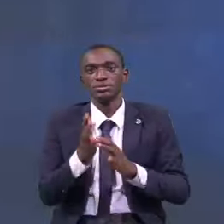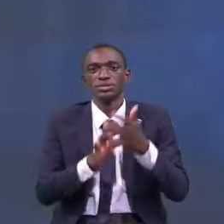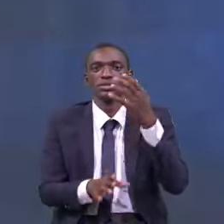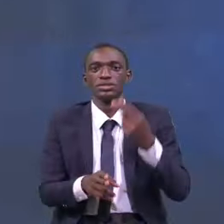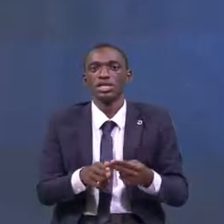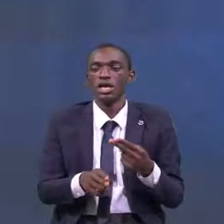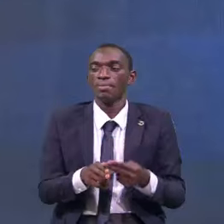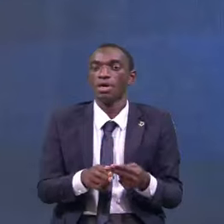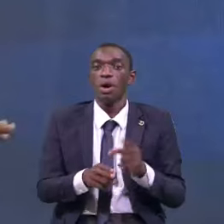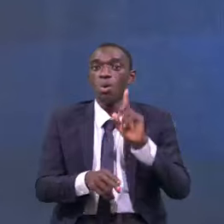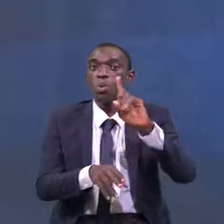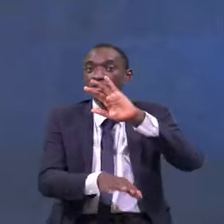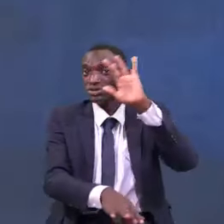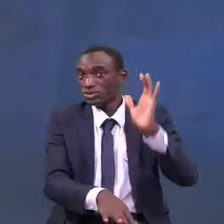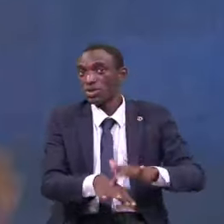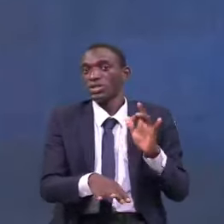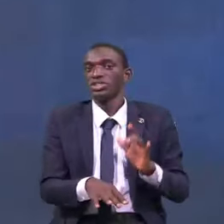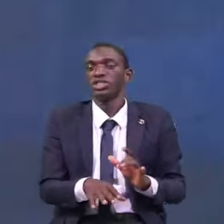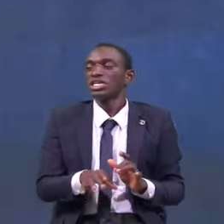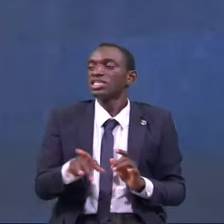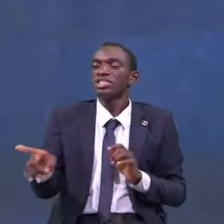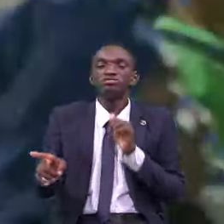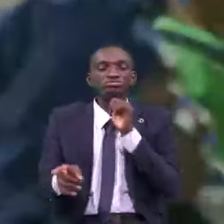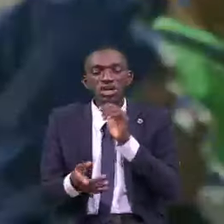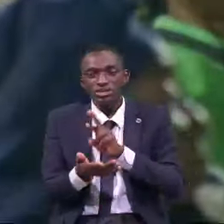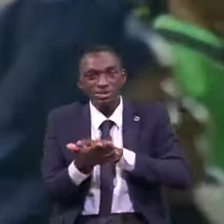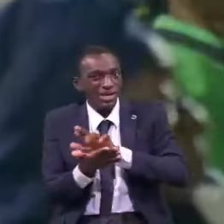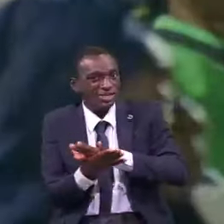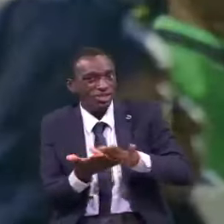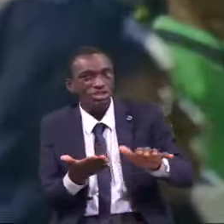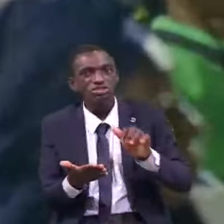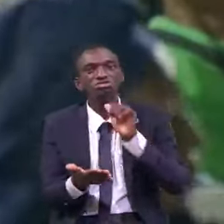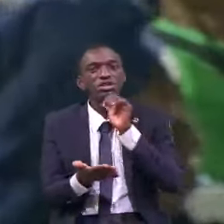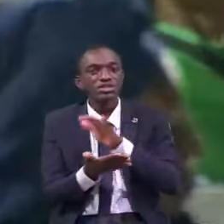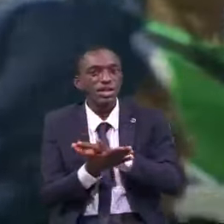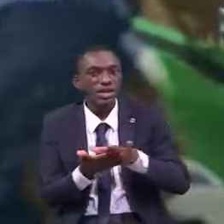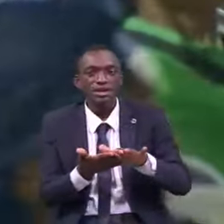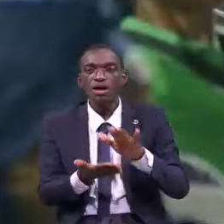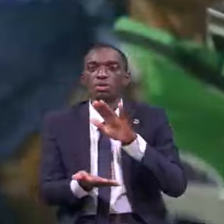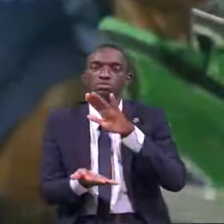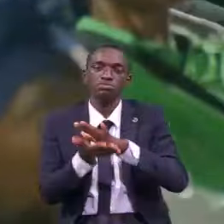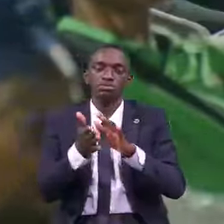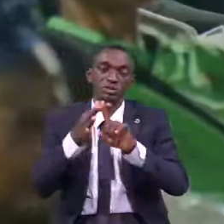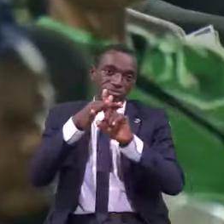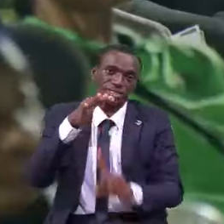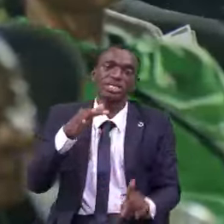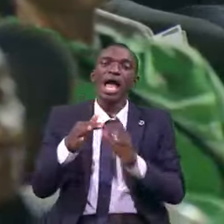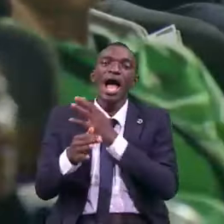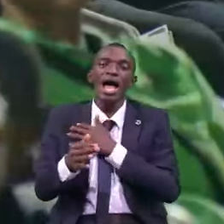One touch, unrighteousness will vanish away. And righteousness will come.